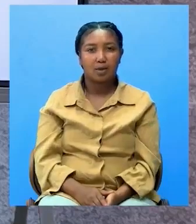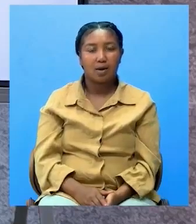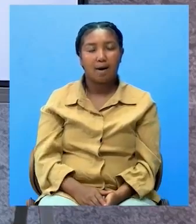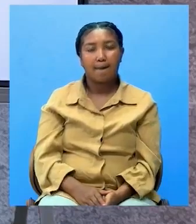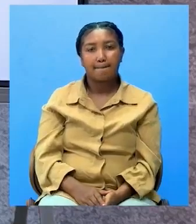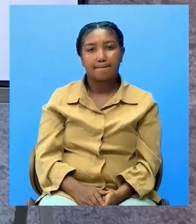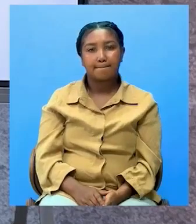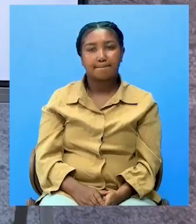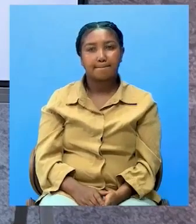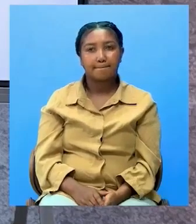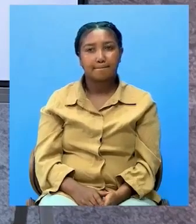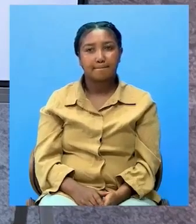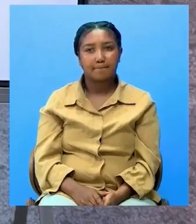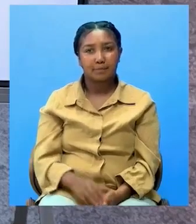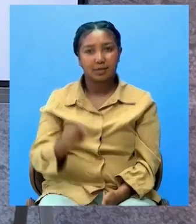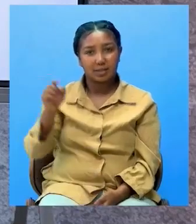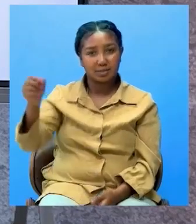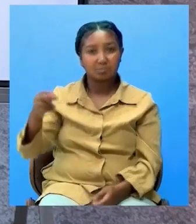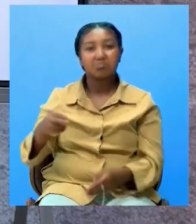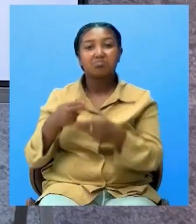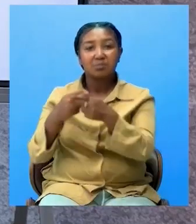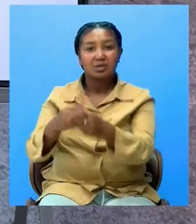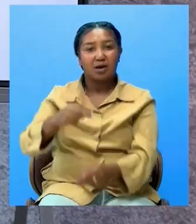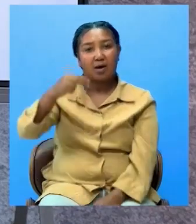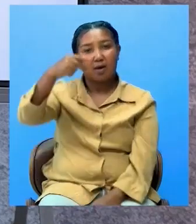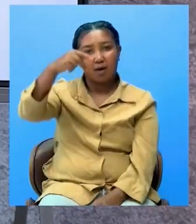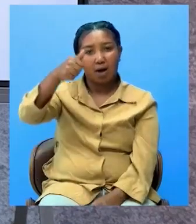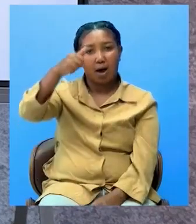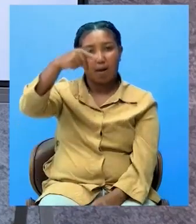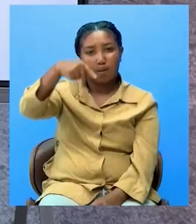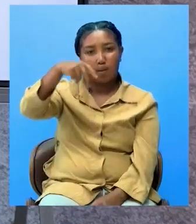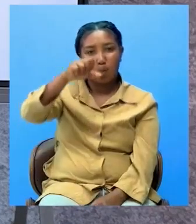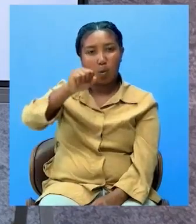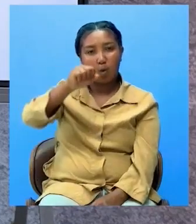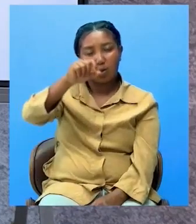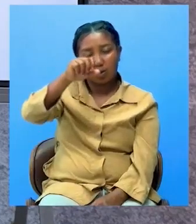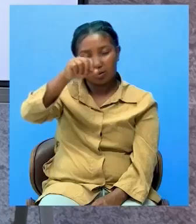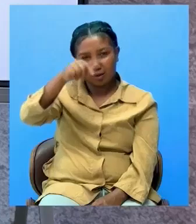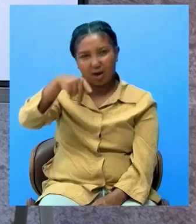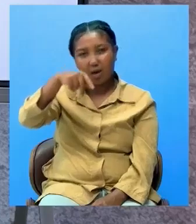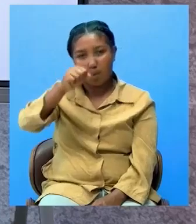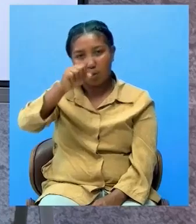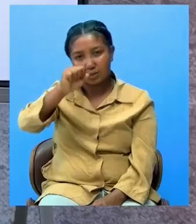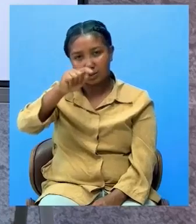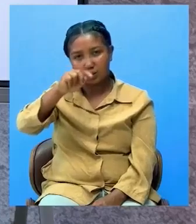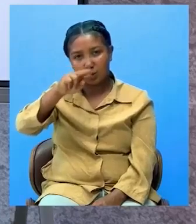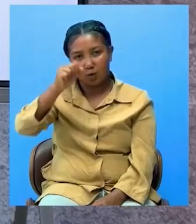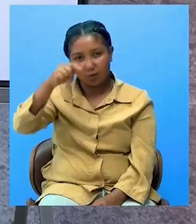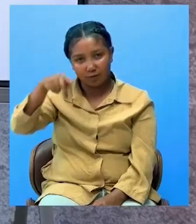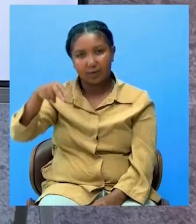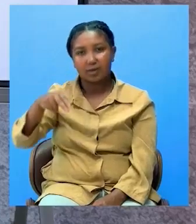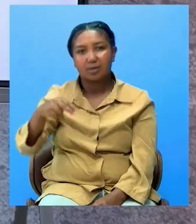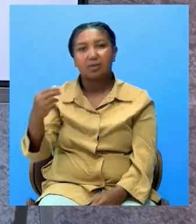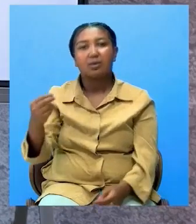Okay? This is the symbol of apostrophe. So when do we use